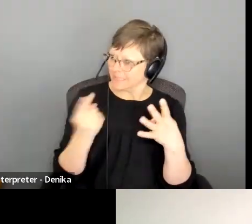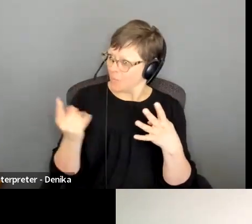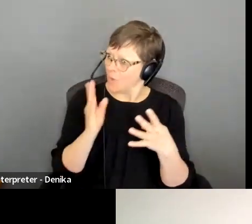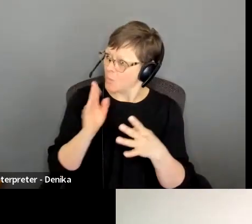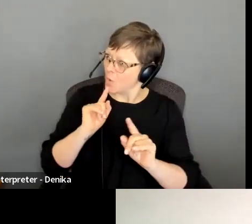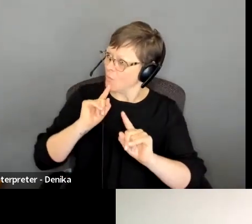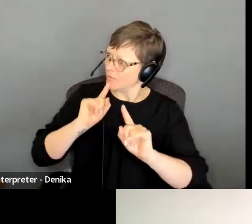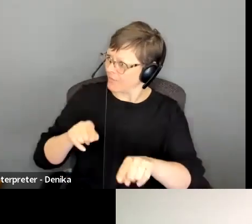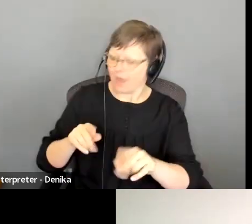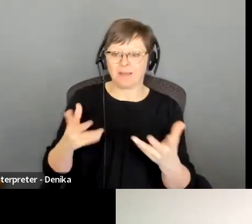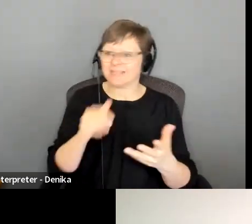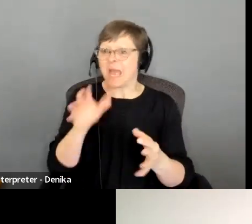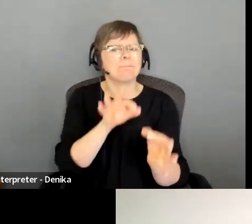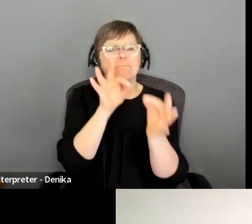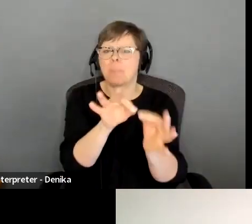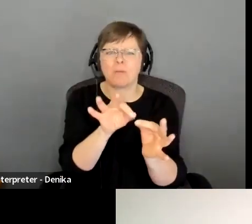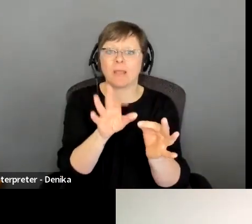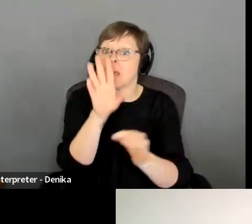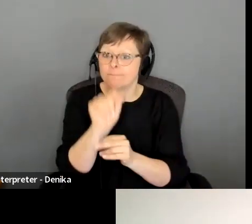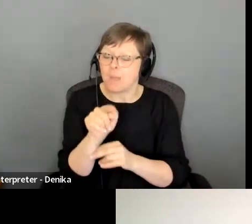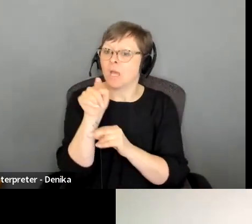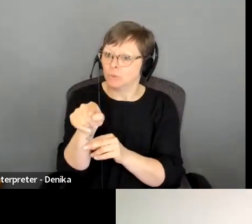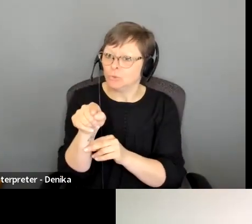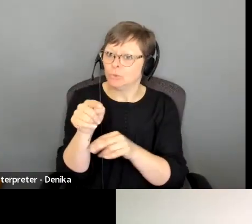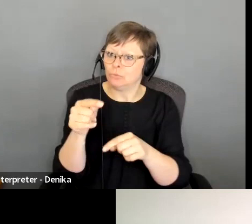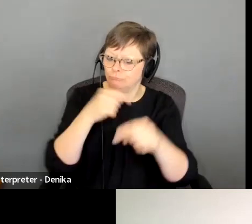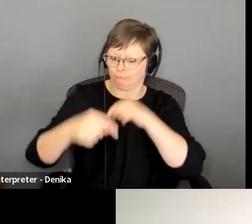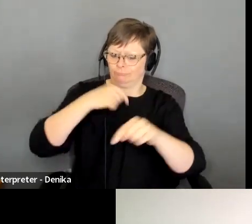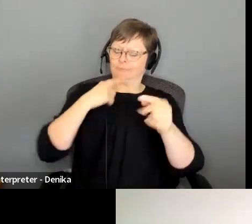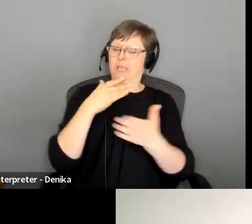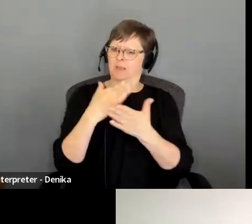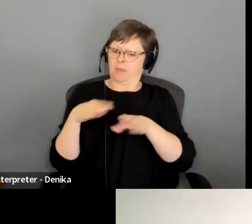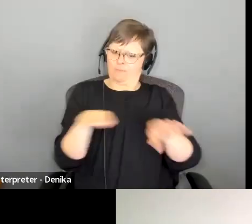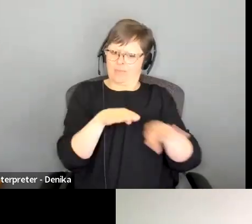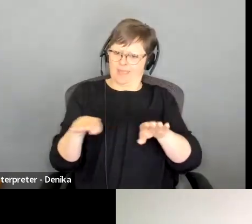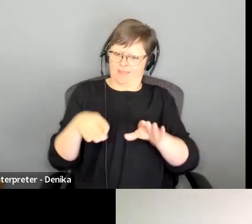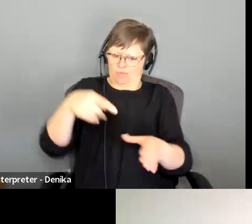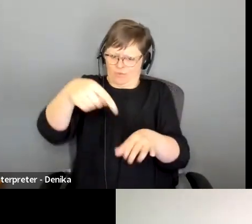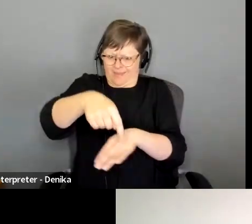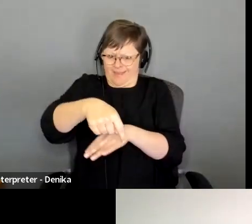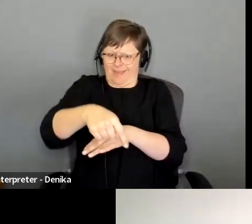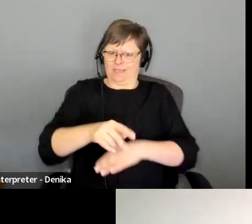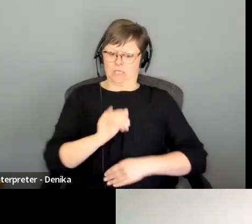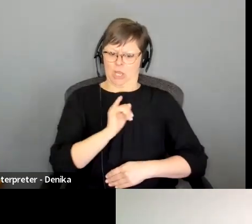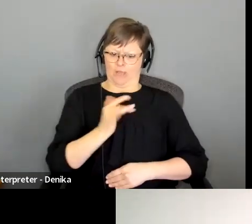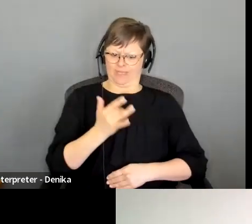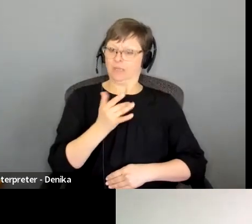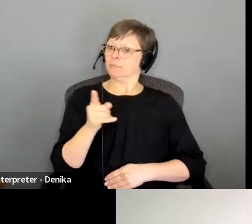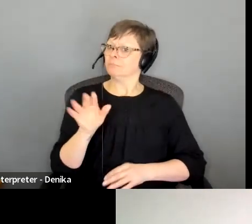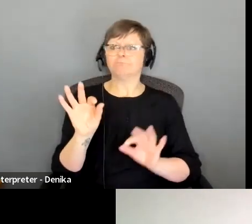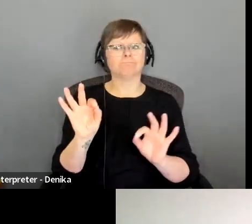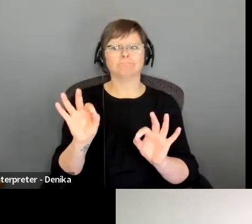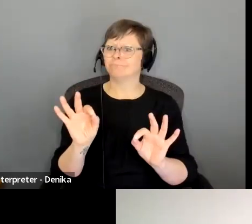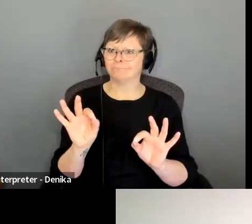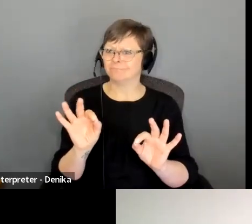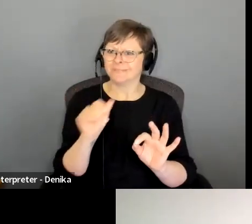think that it's not a perfect science, but you're going back to some of the, let's talk about the behavior. Let's talk about the I feelings. So I think that's great because it's